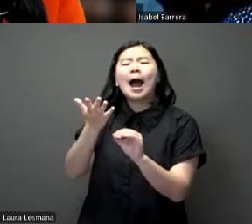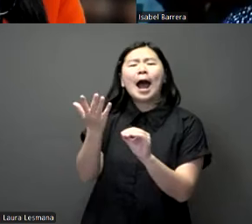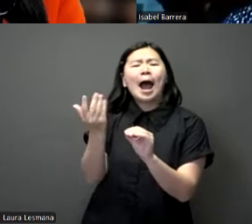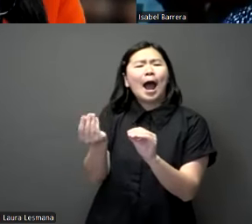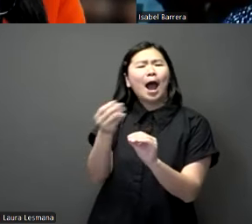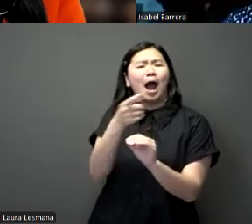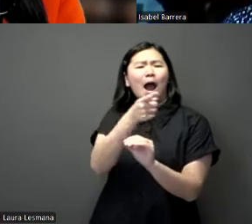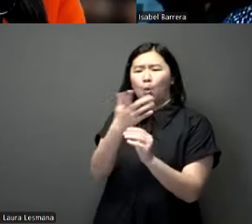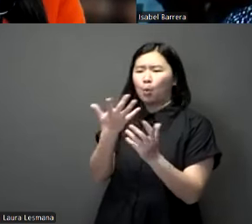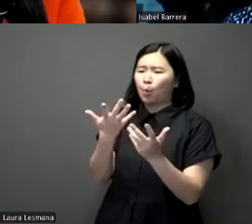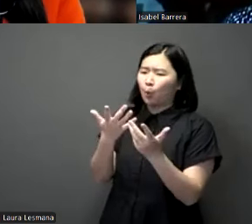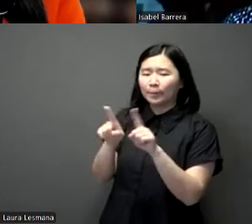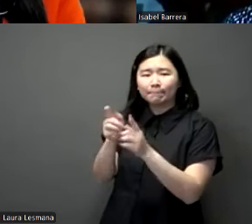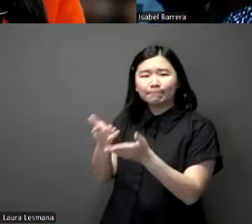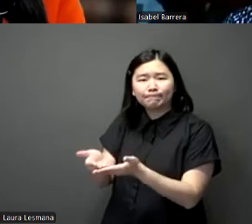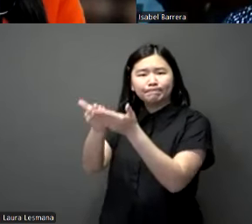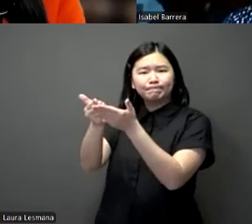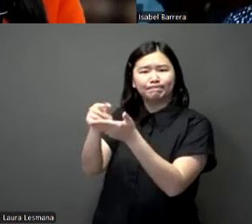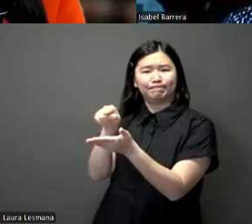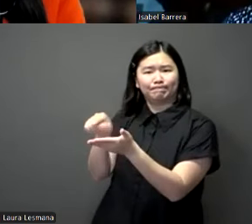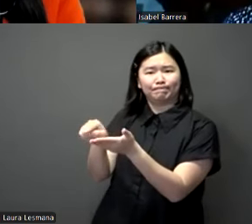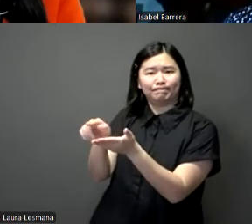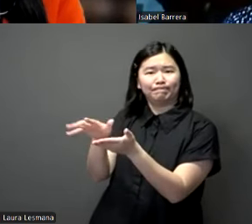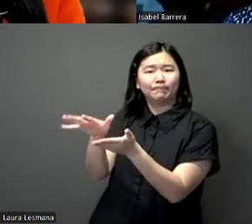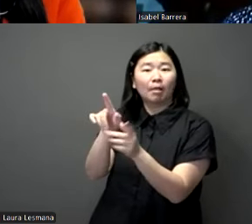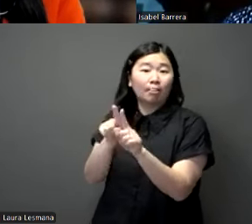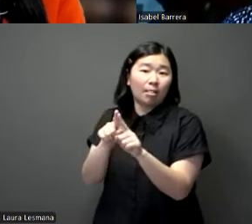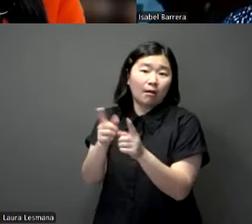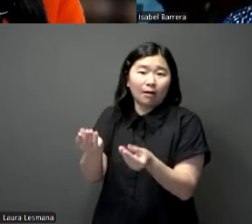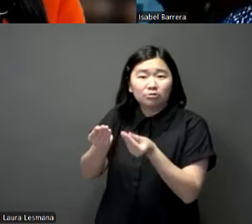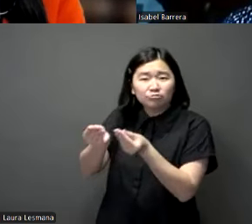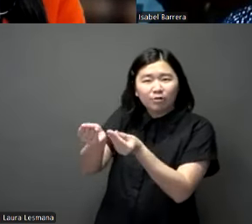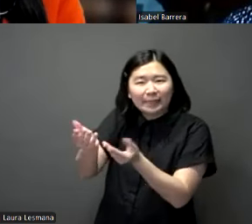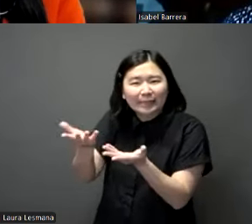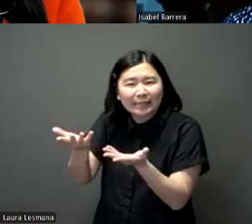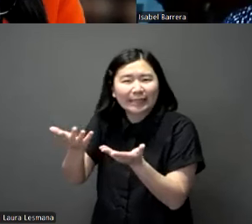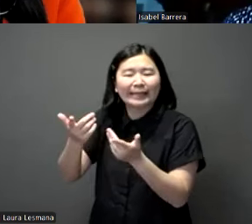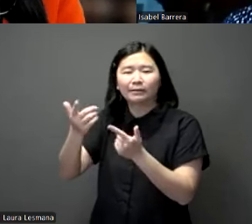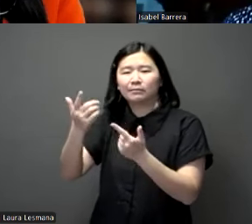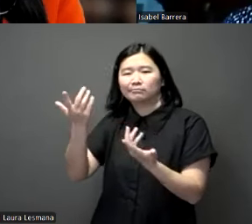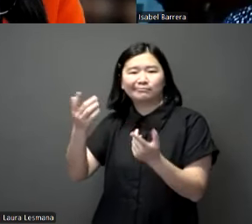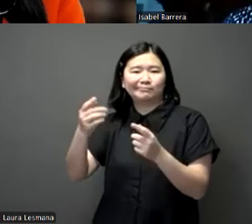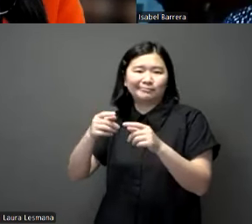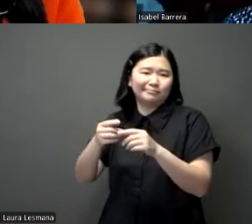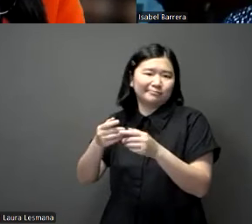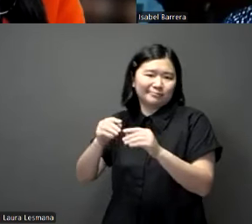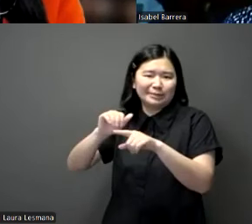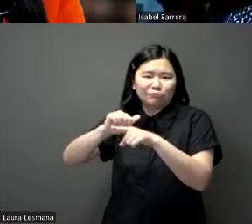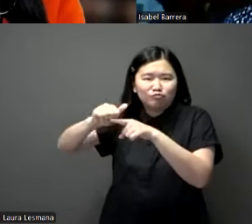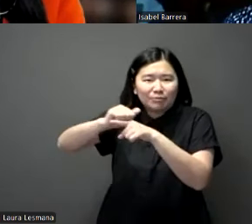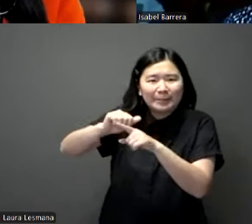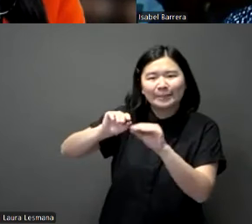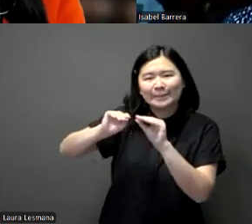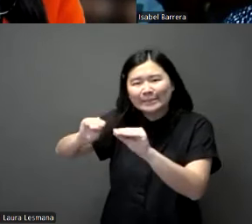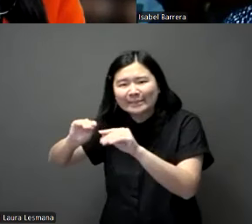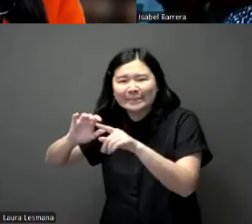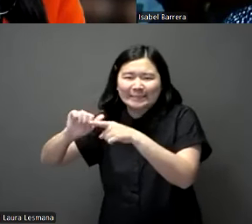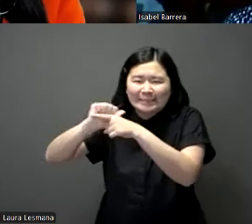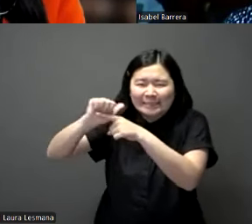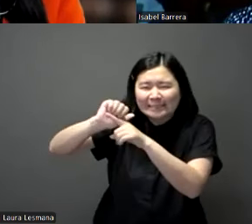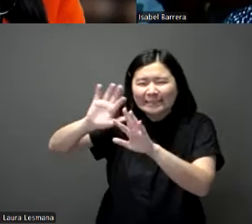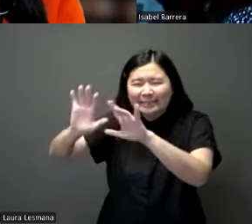is the plan for disadvantaged countries in achieving the fixed objectives as of now? This is a big